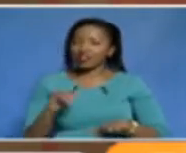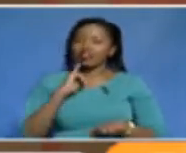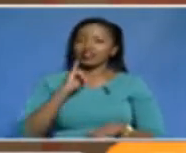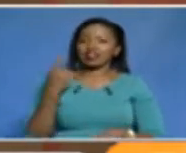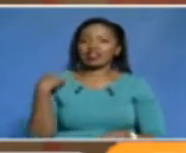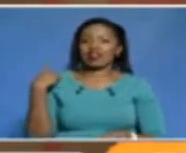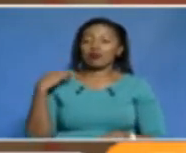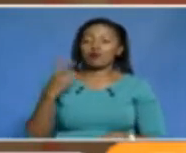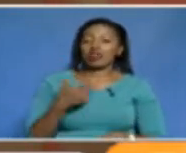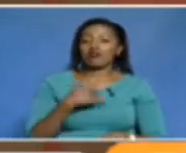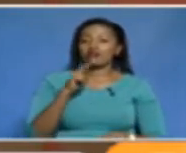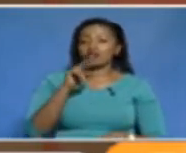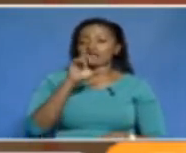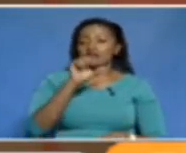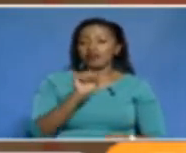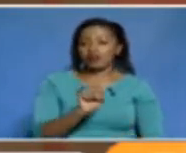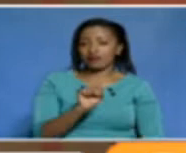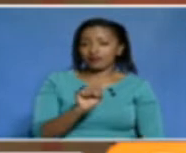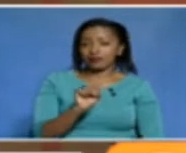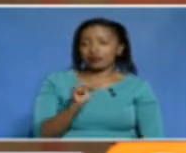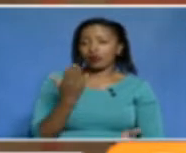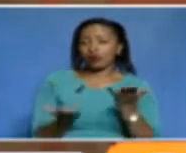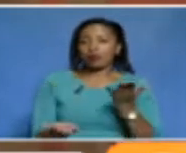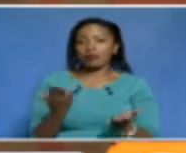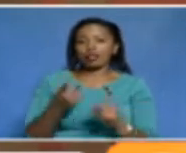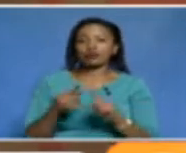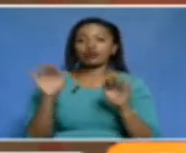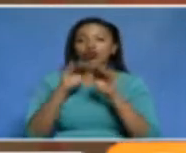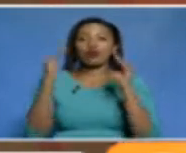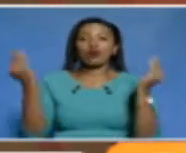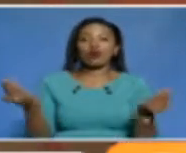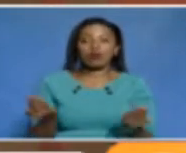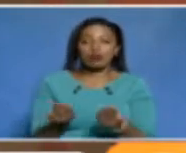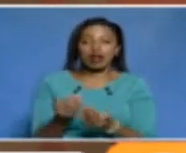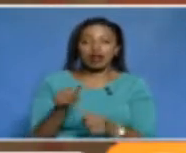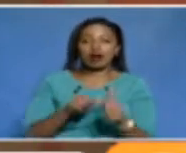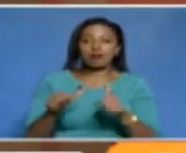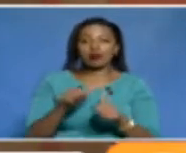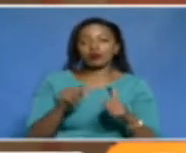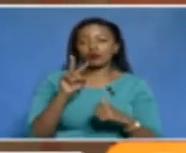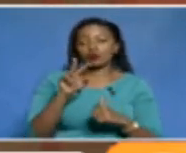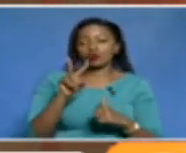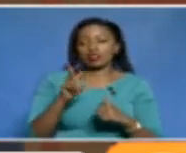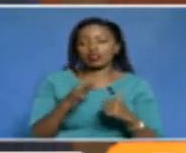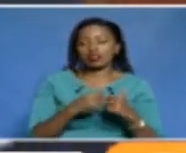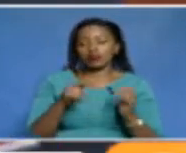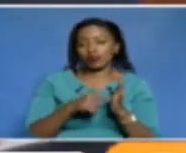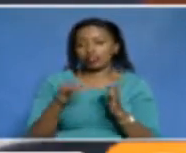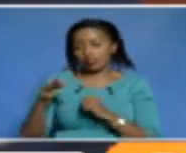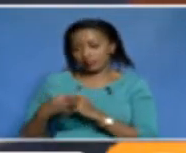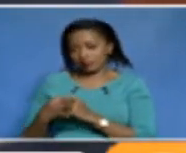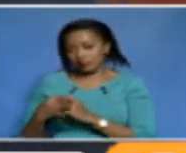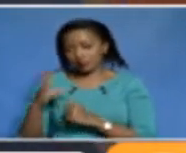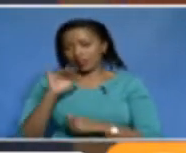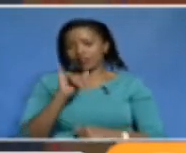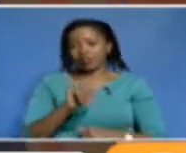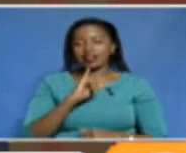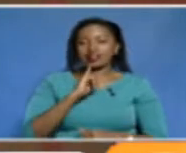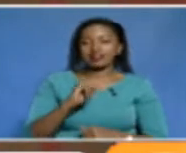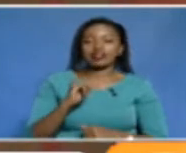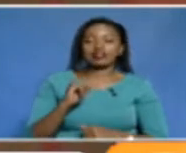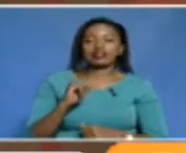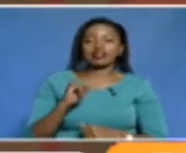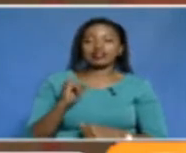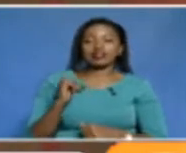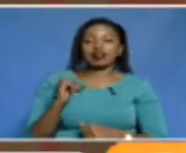have 25 payments compared to the global average of about 23.8. And this is the primary